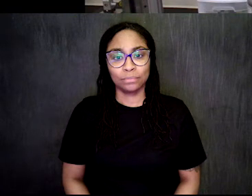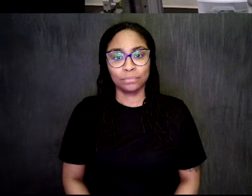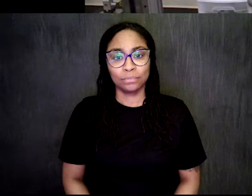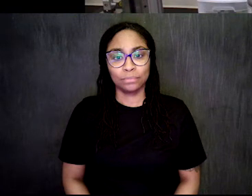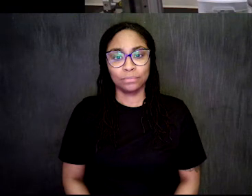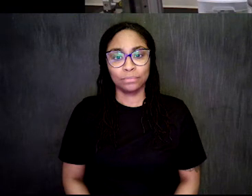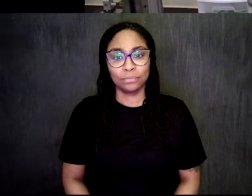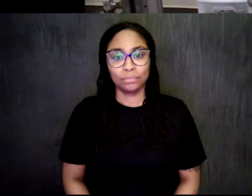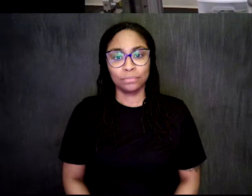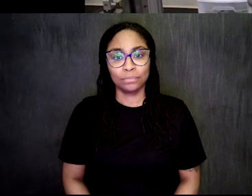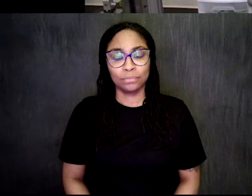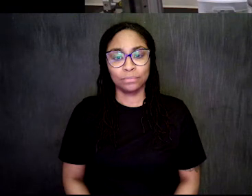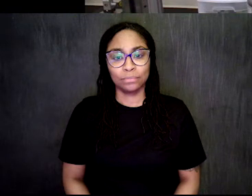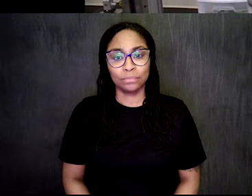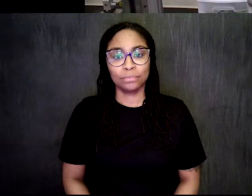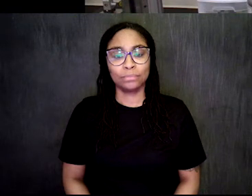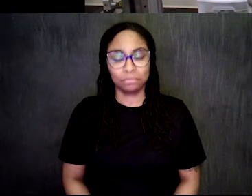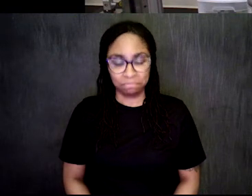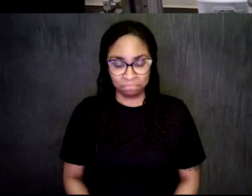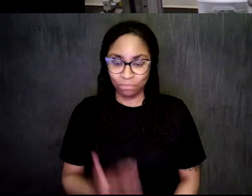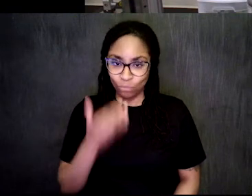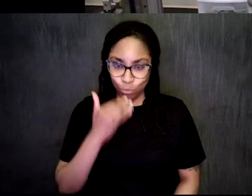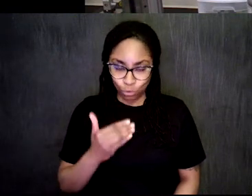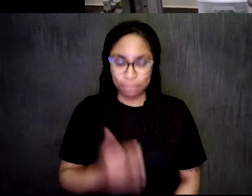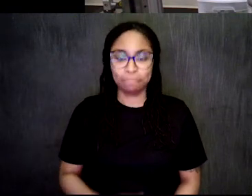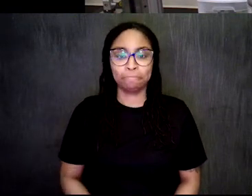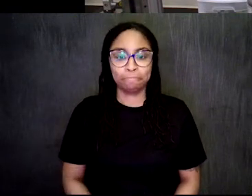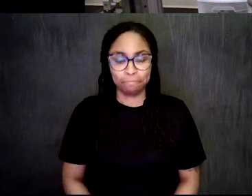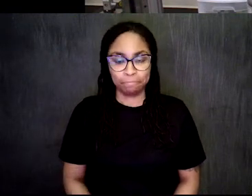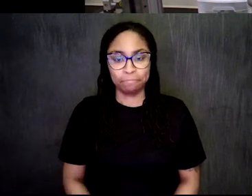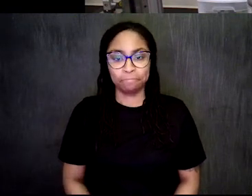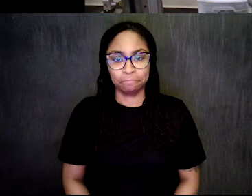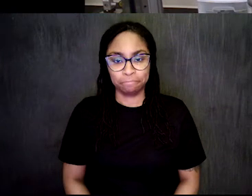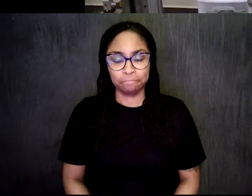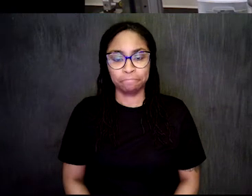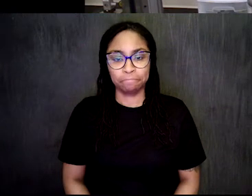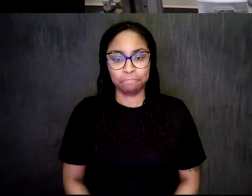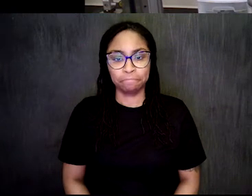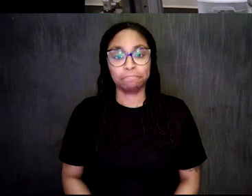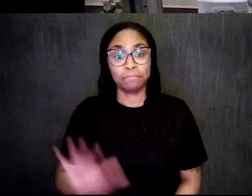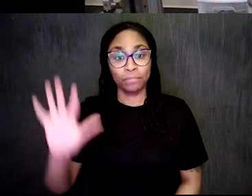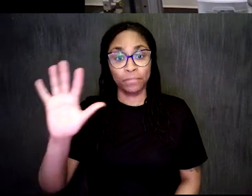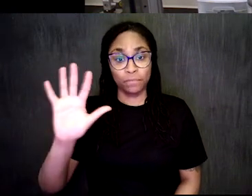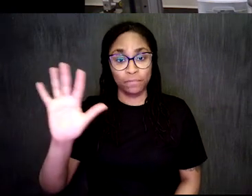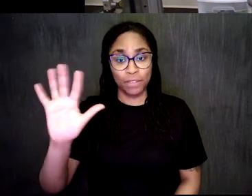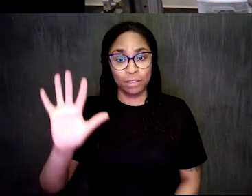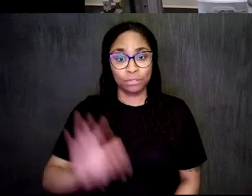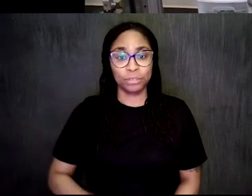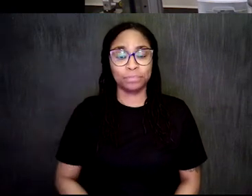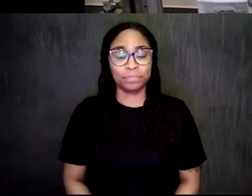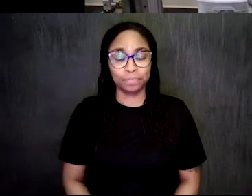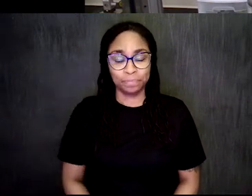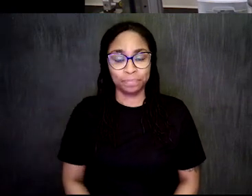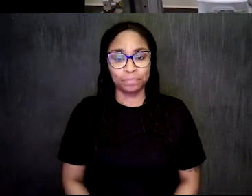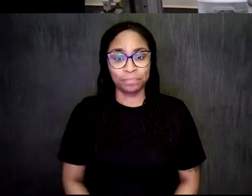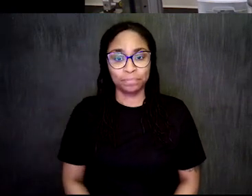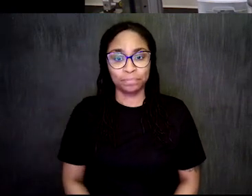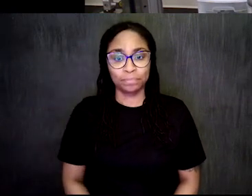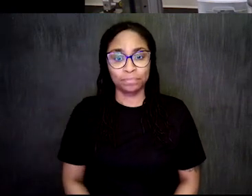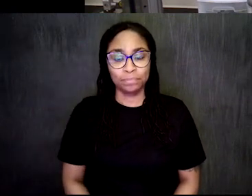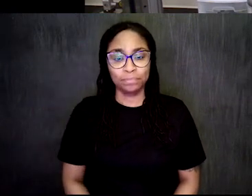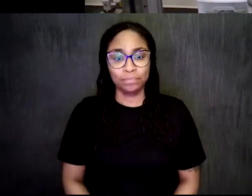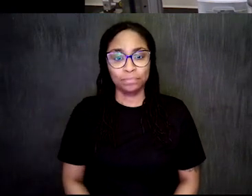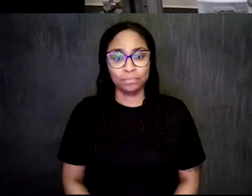as high as you can. Pause. Good, back down. Release. 5. Here we